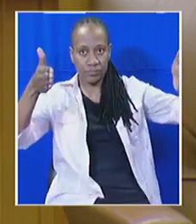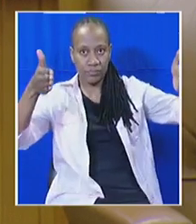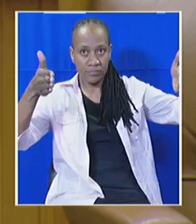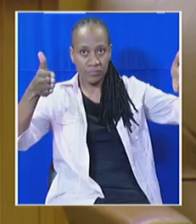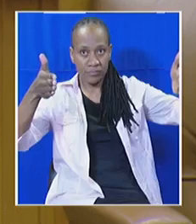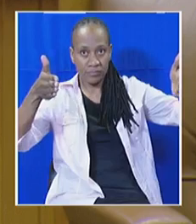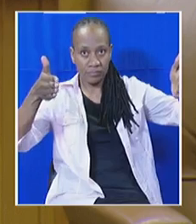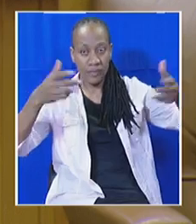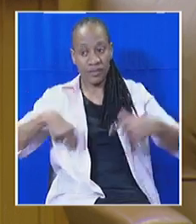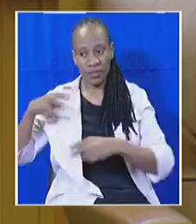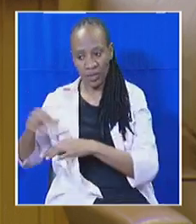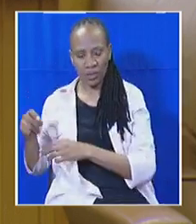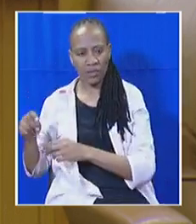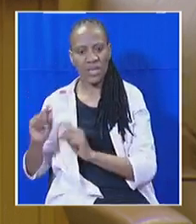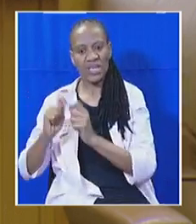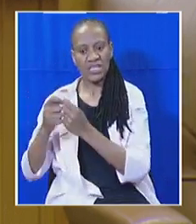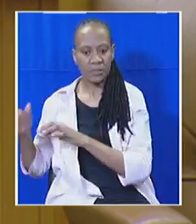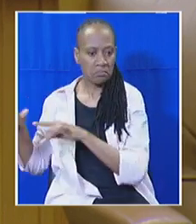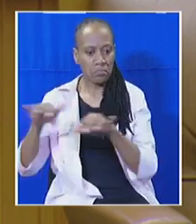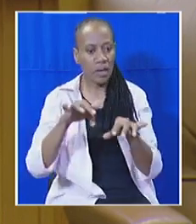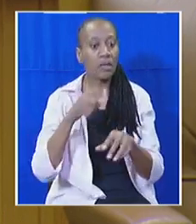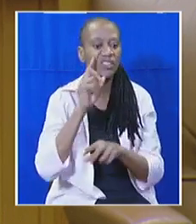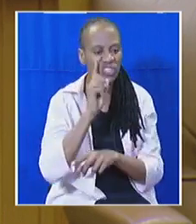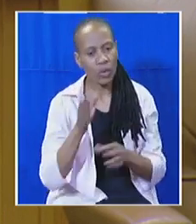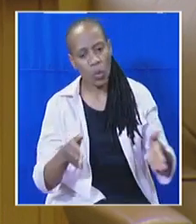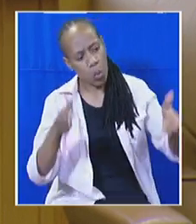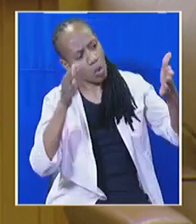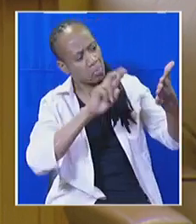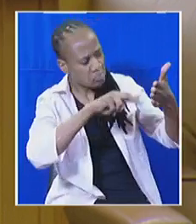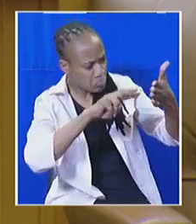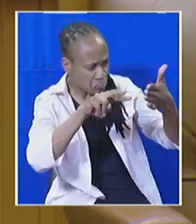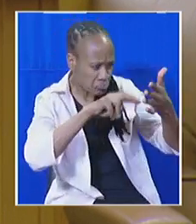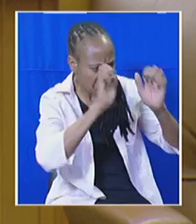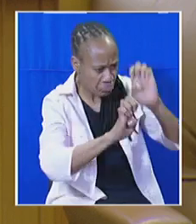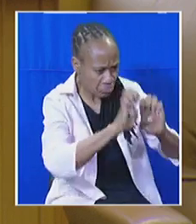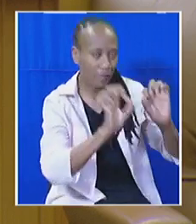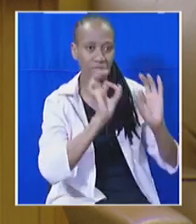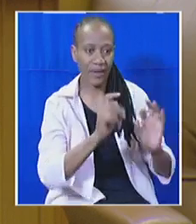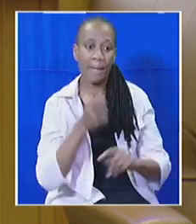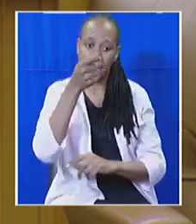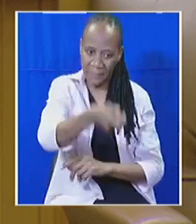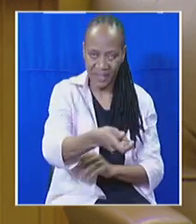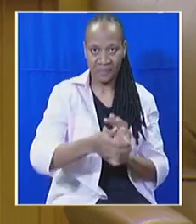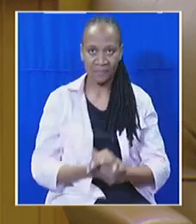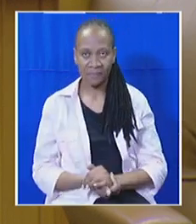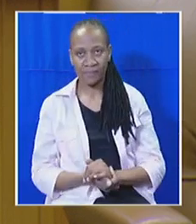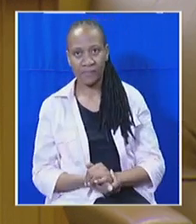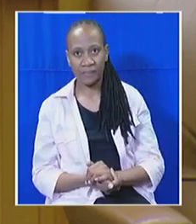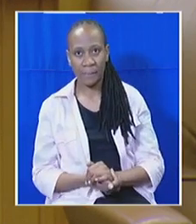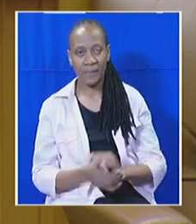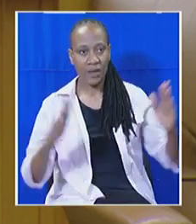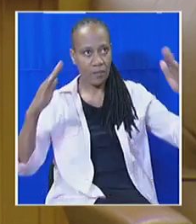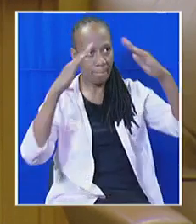Then we send inspector to check if the wall is correct. Then they get paid. Then we go to the